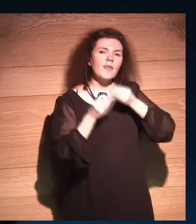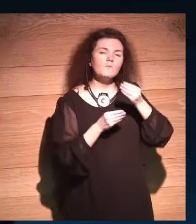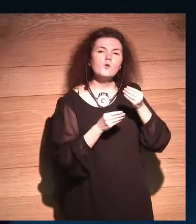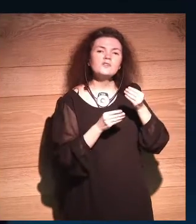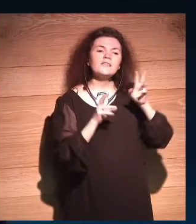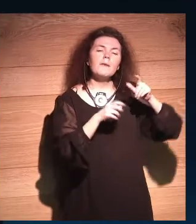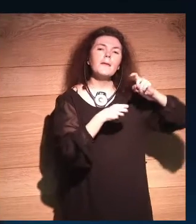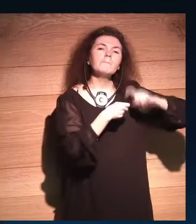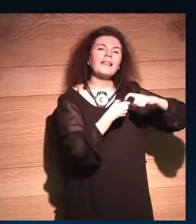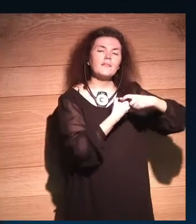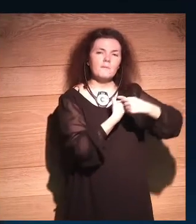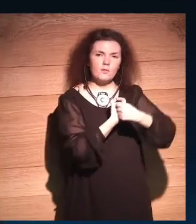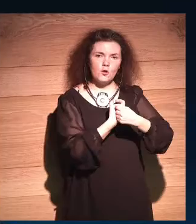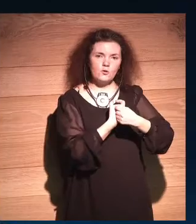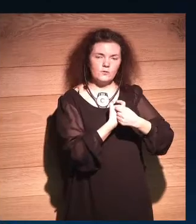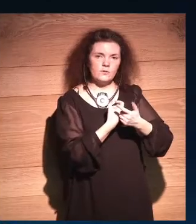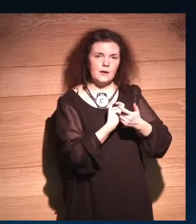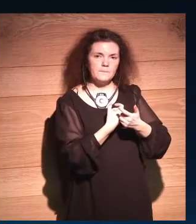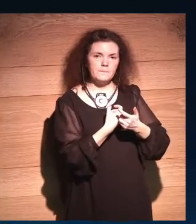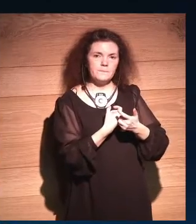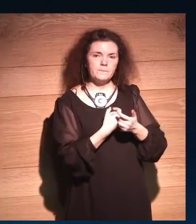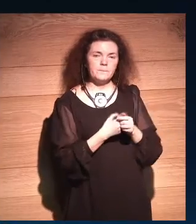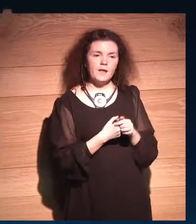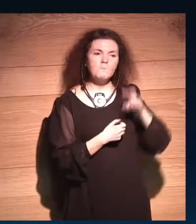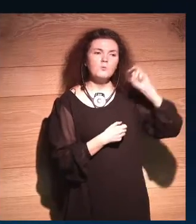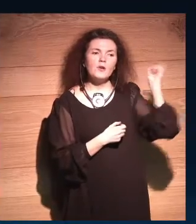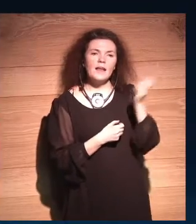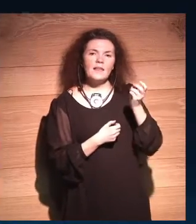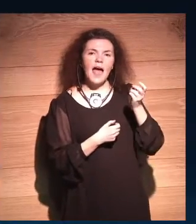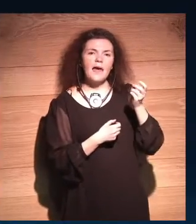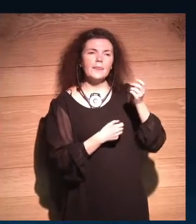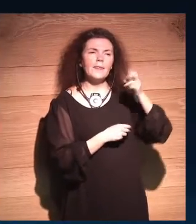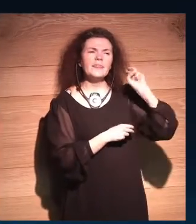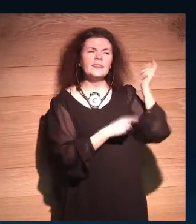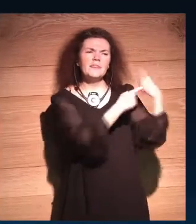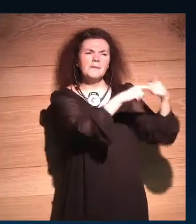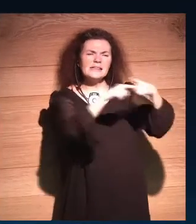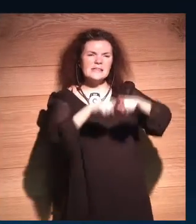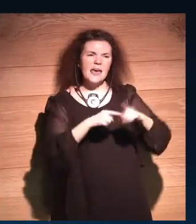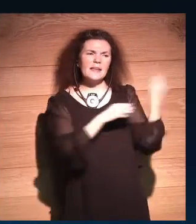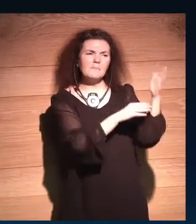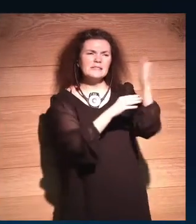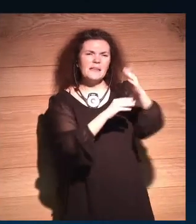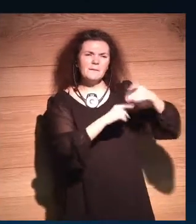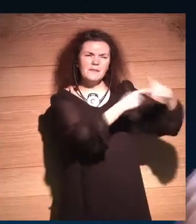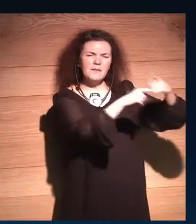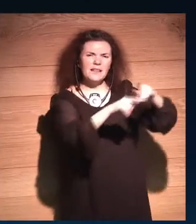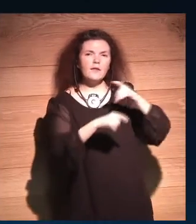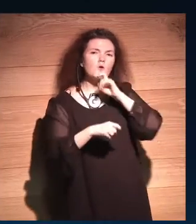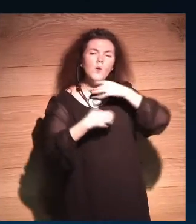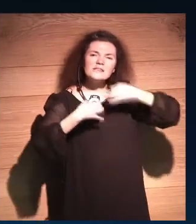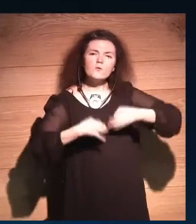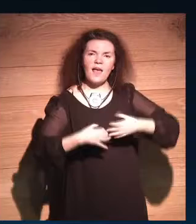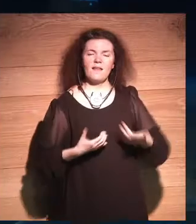an invented model already. So how do we do this? How can we ensure plurality, diversity and